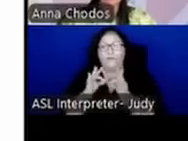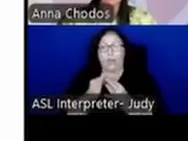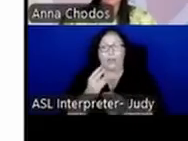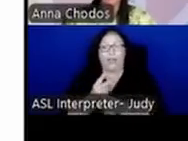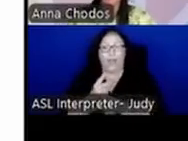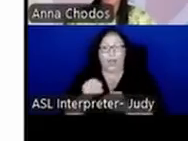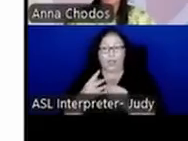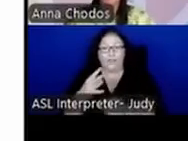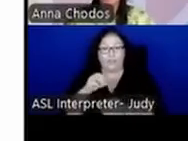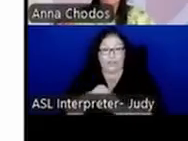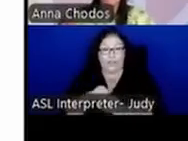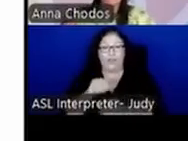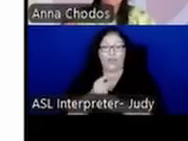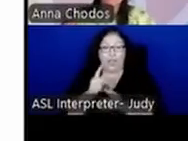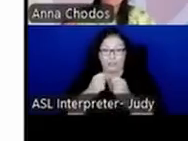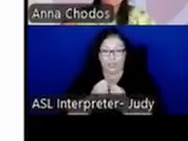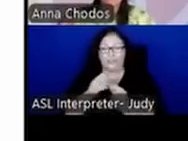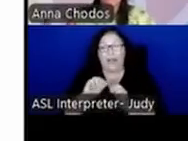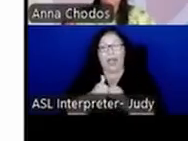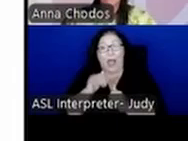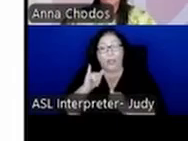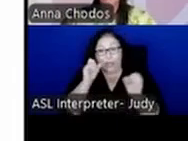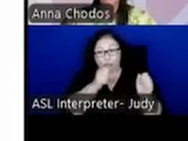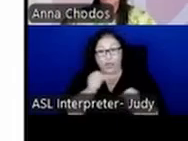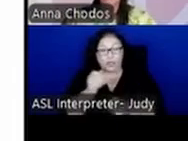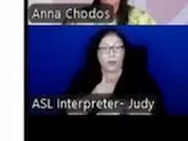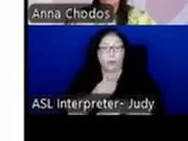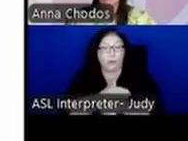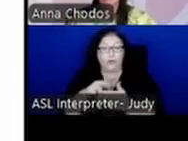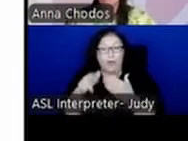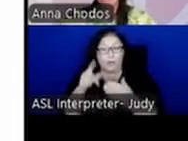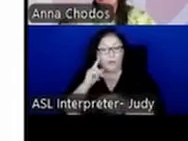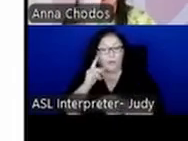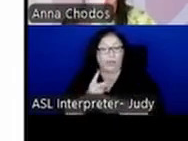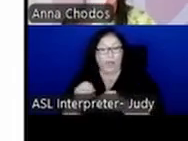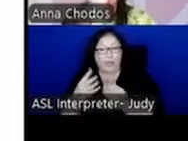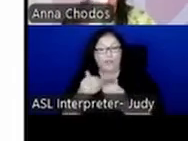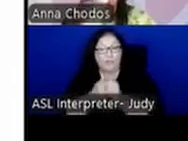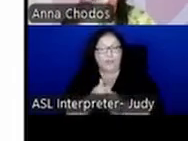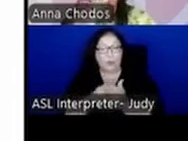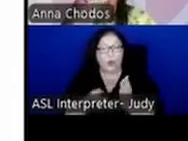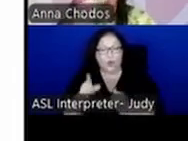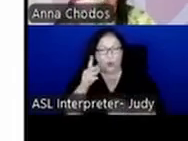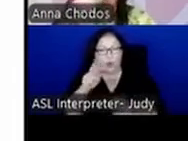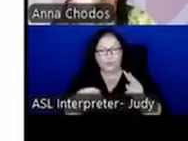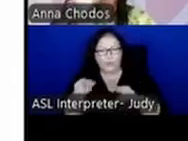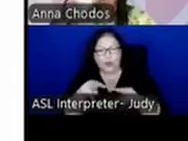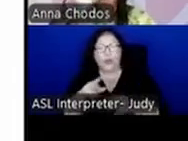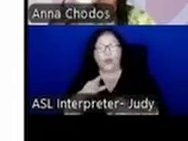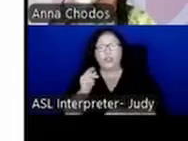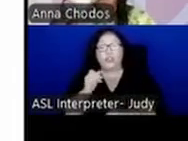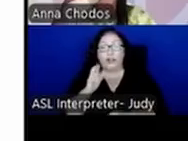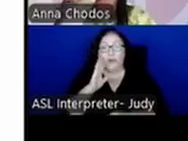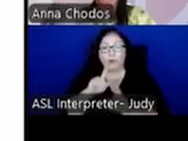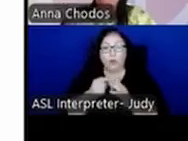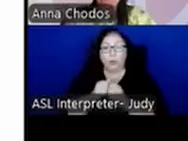these strategies improved outcomes for caregivers based on what you've observed? So Jennifer, I'll start with you first. What strategies have you found